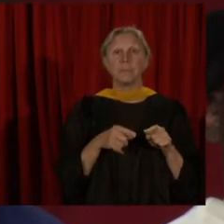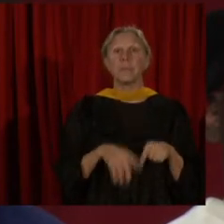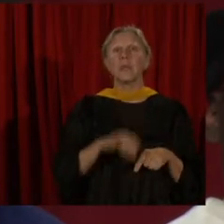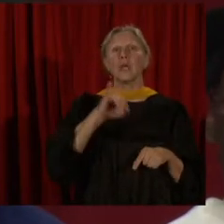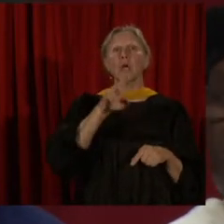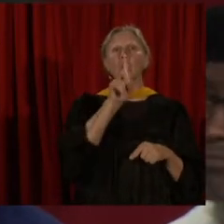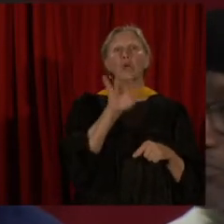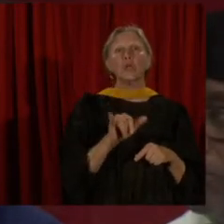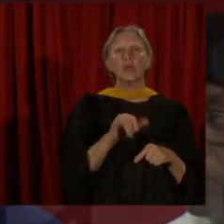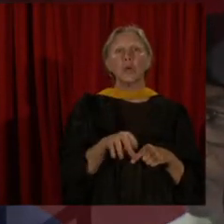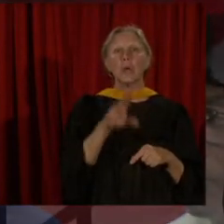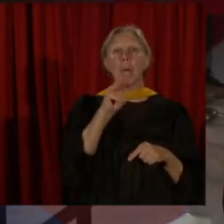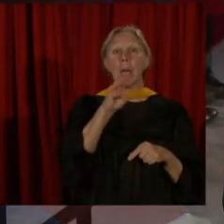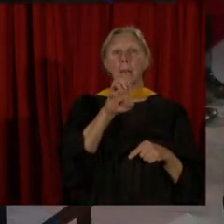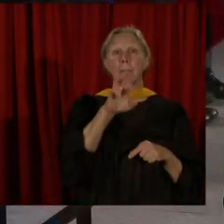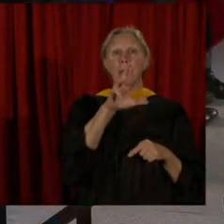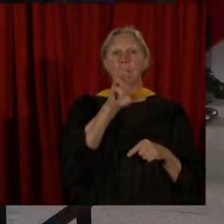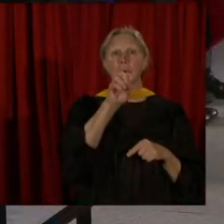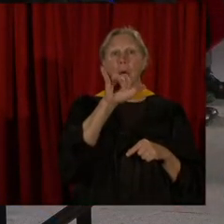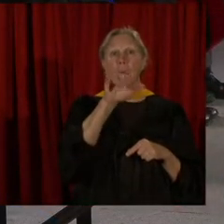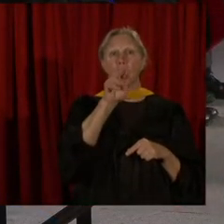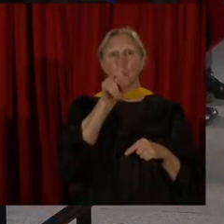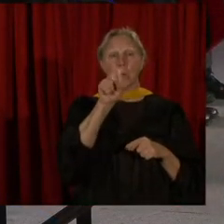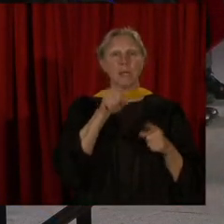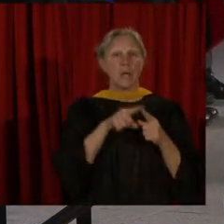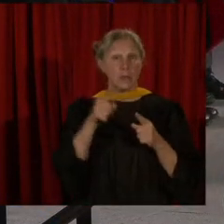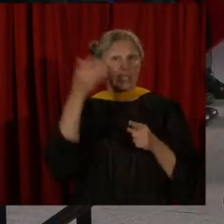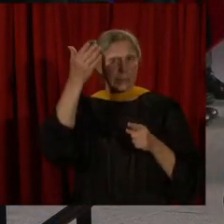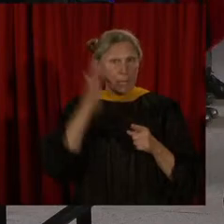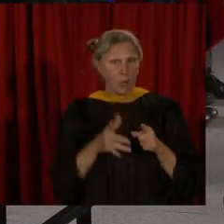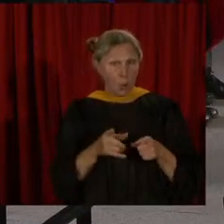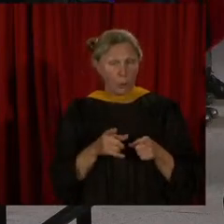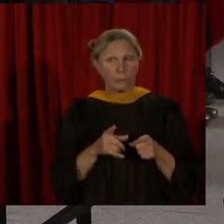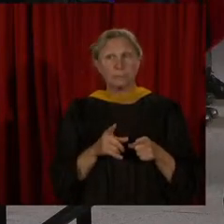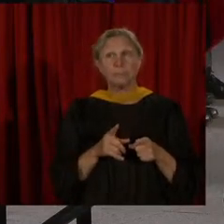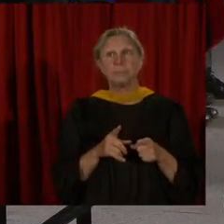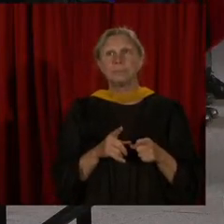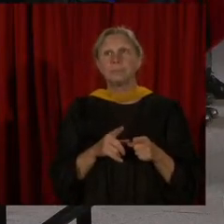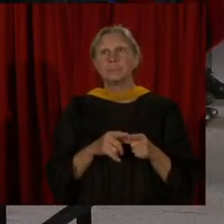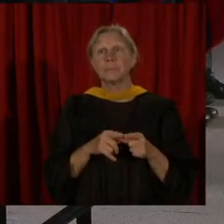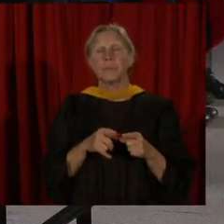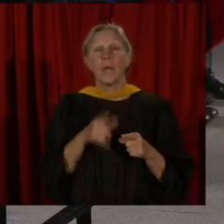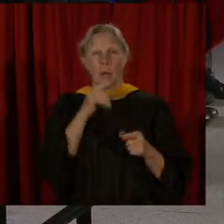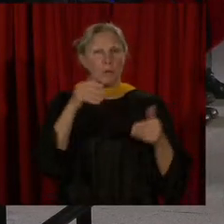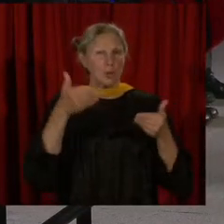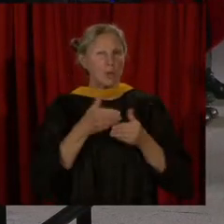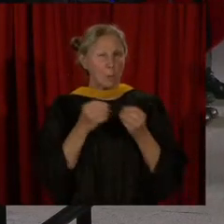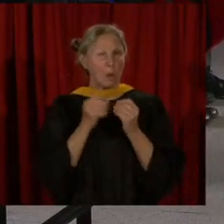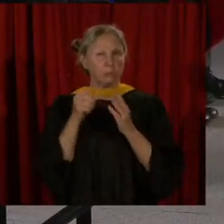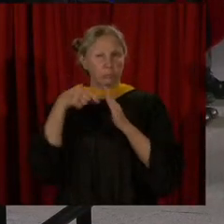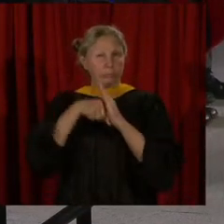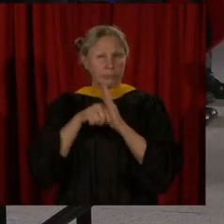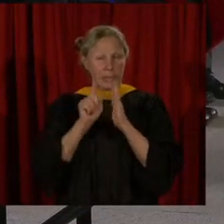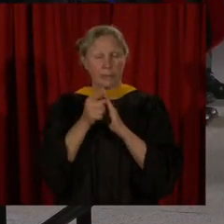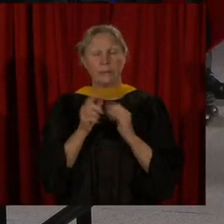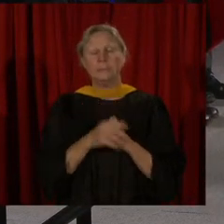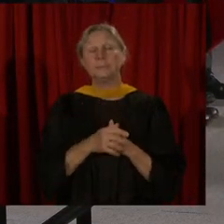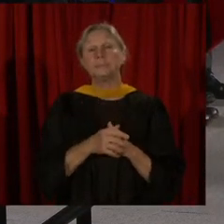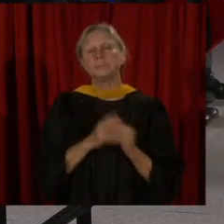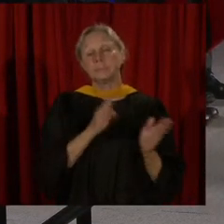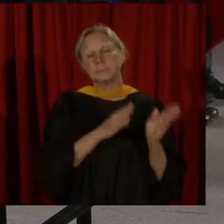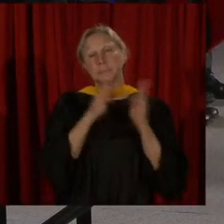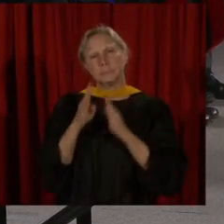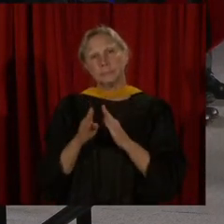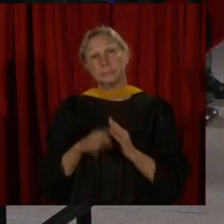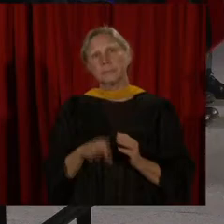Judy McReynolds, our commencement speaker, who I'll introduce in more details later.